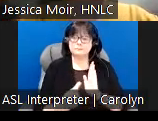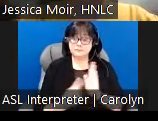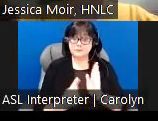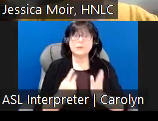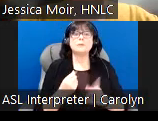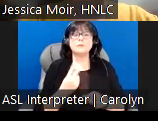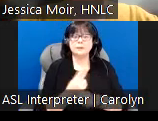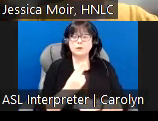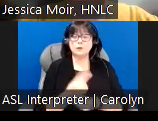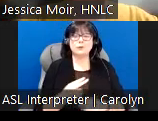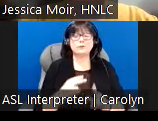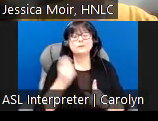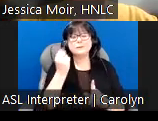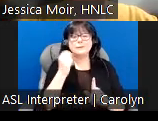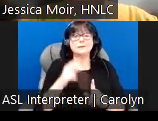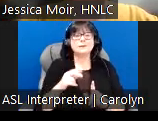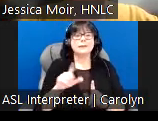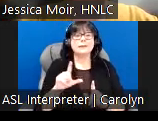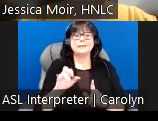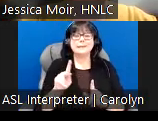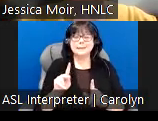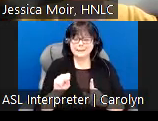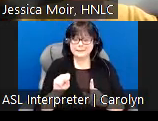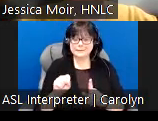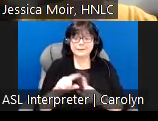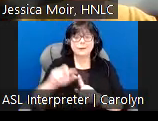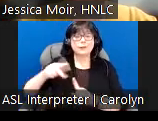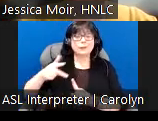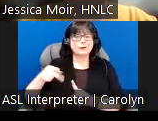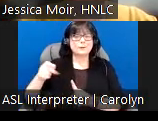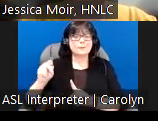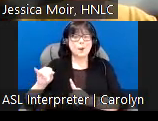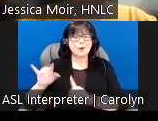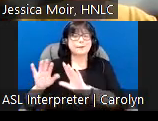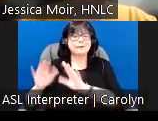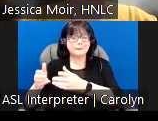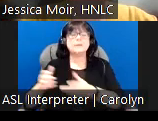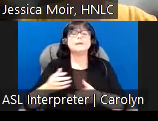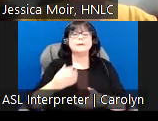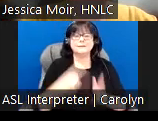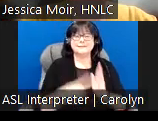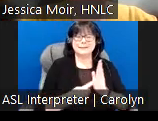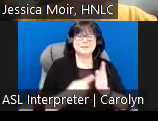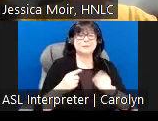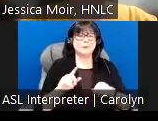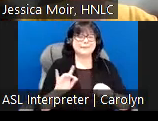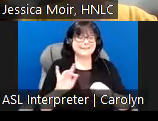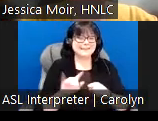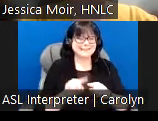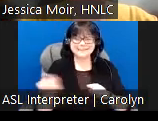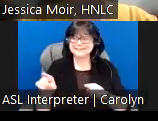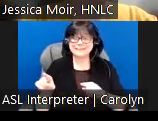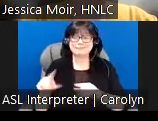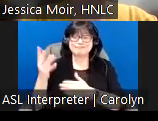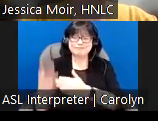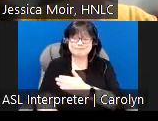links to activities that can become outdated or don't work anymore.